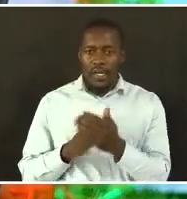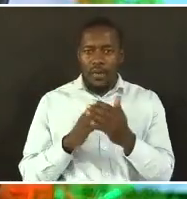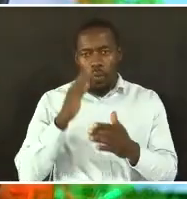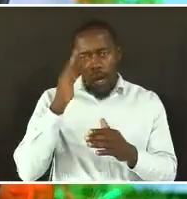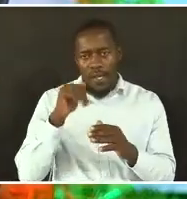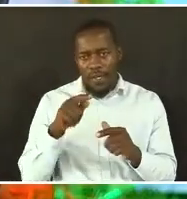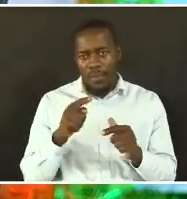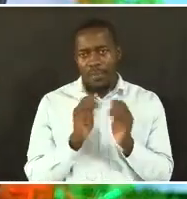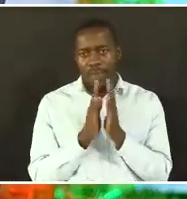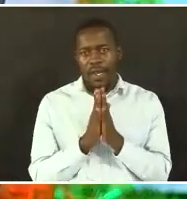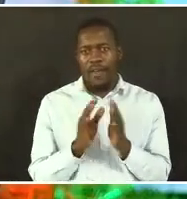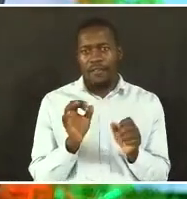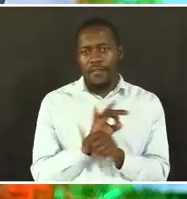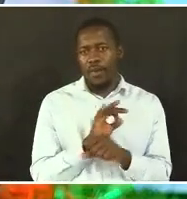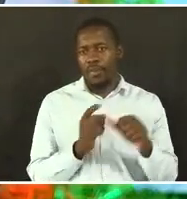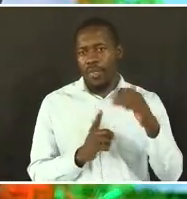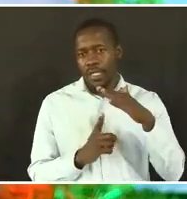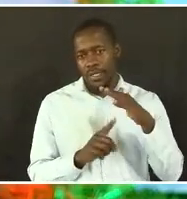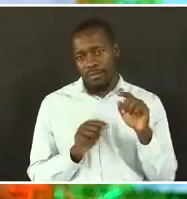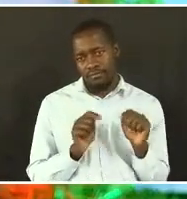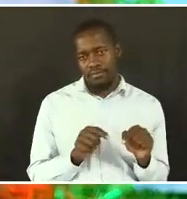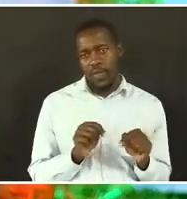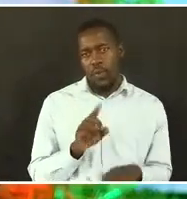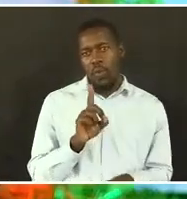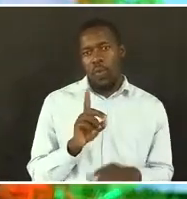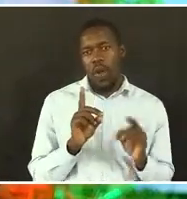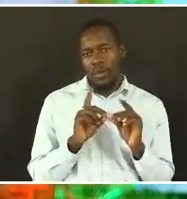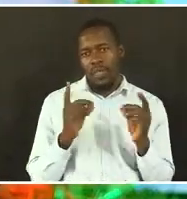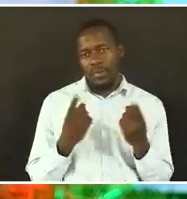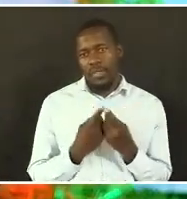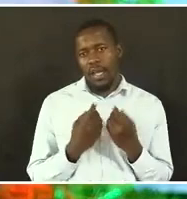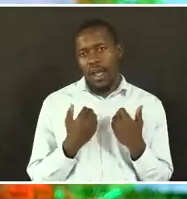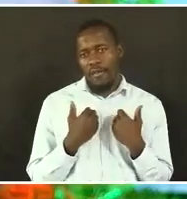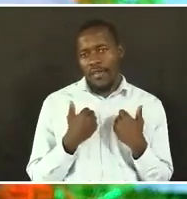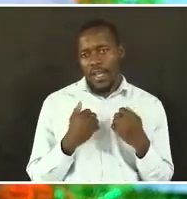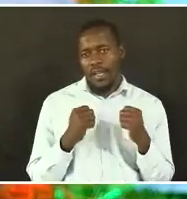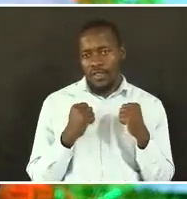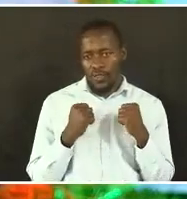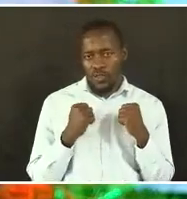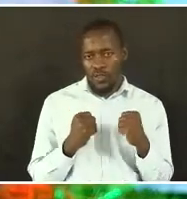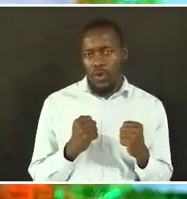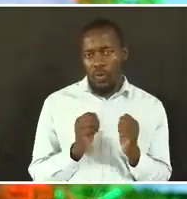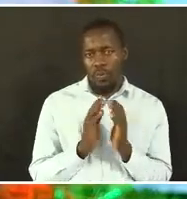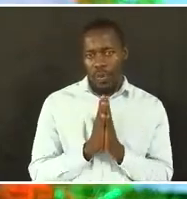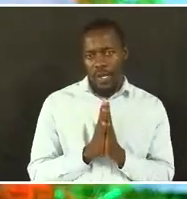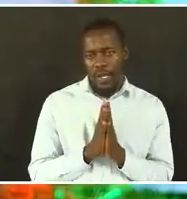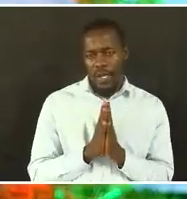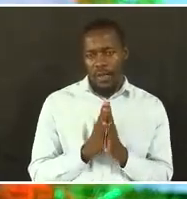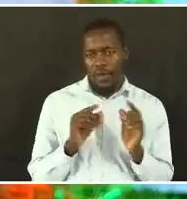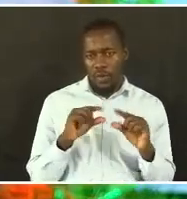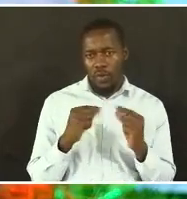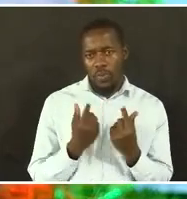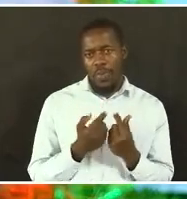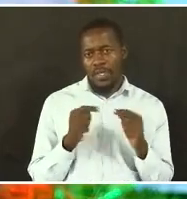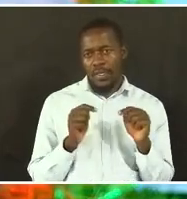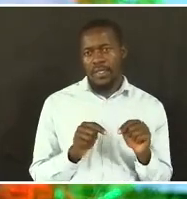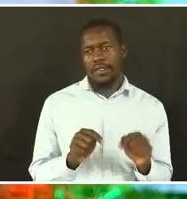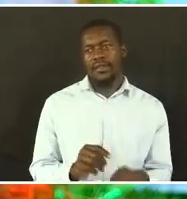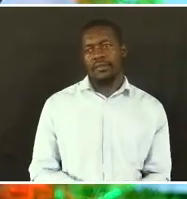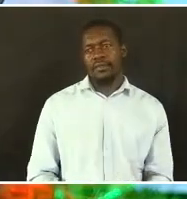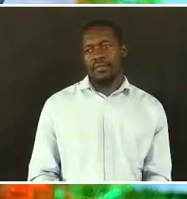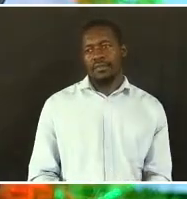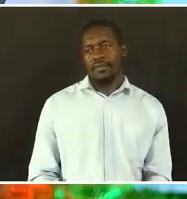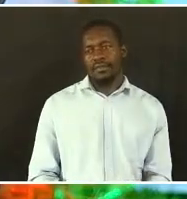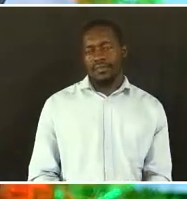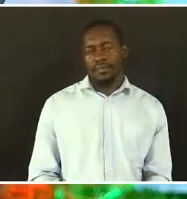ministry. In fact, one of the departments that we are strongly aligned to is the prayer ministry. And by